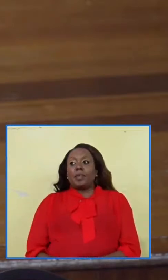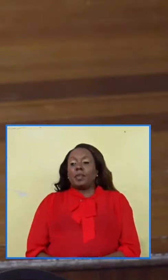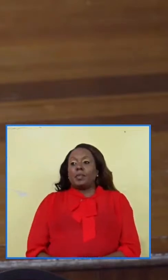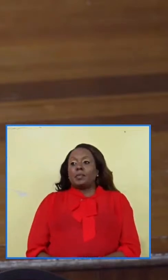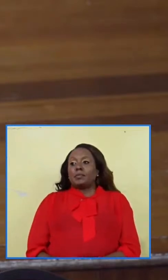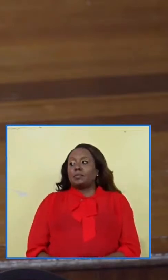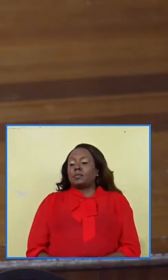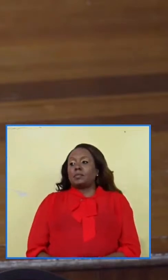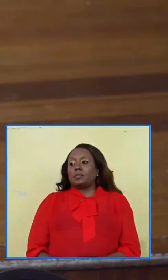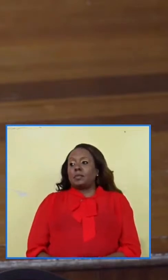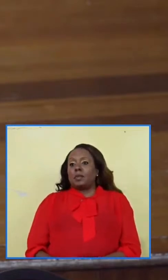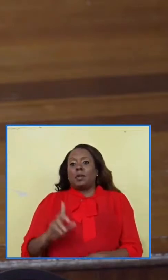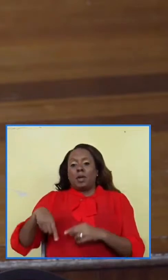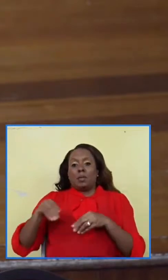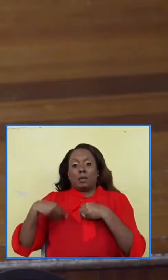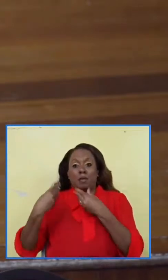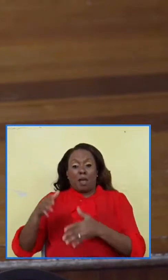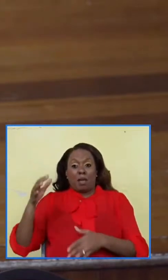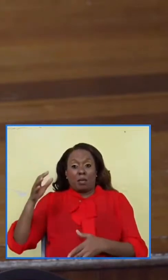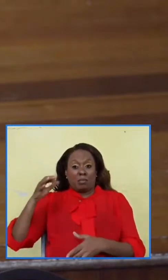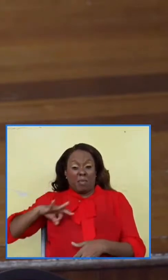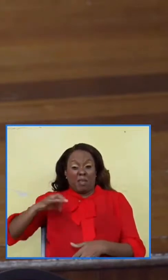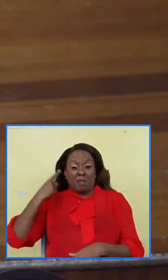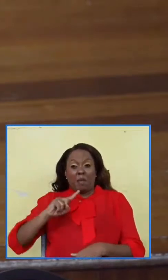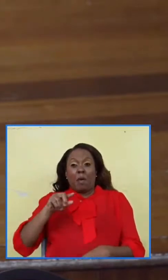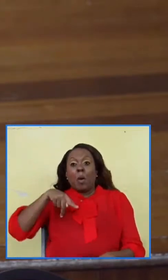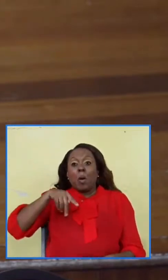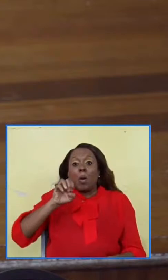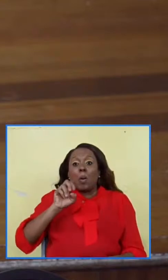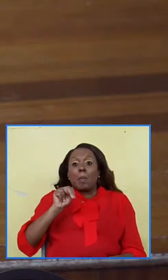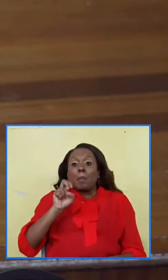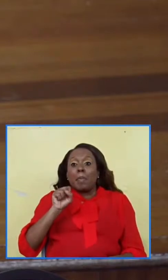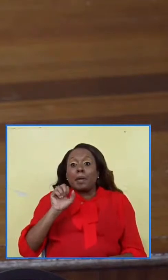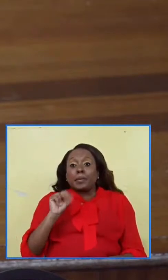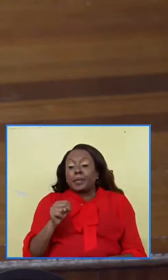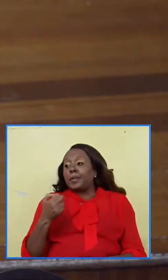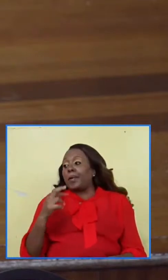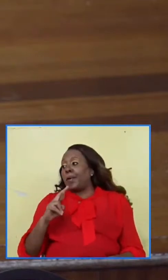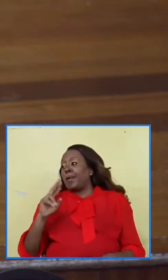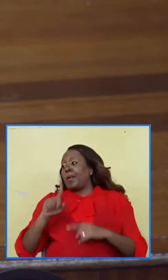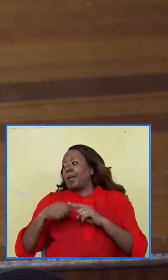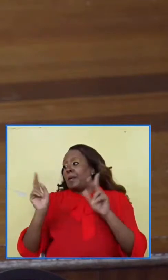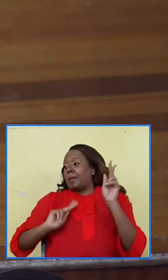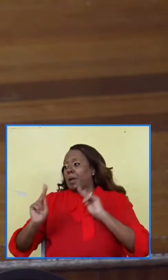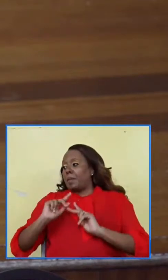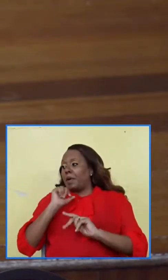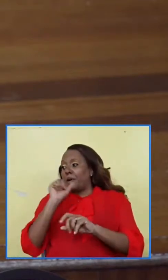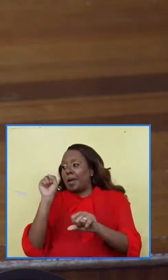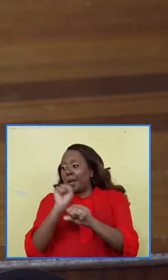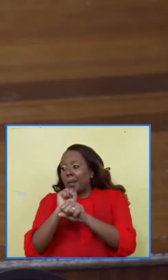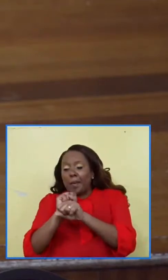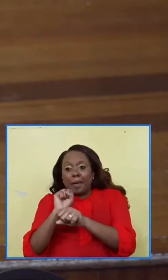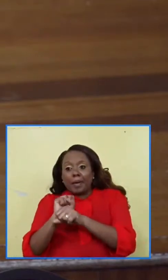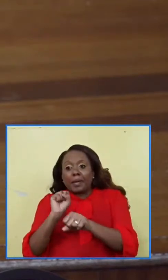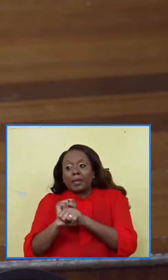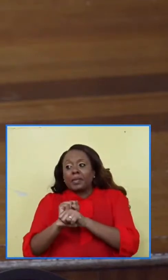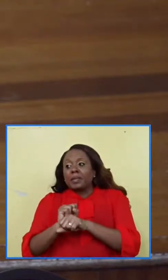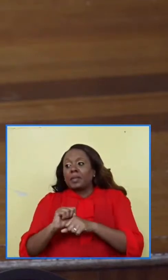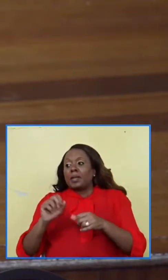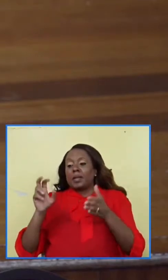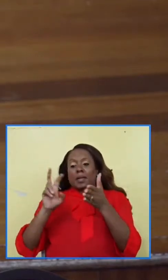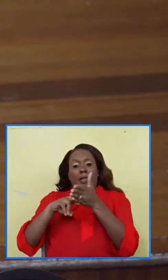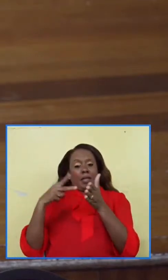as pensions, unemployment, all of those benefits to the public at large,